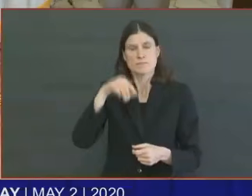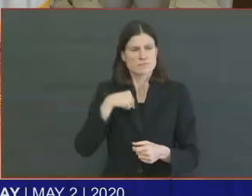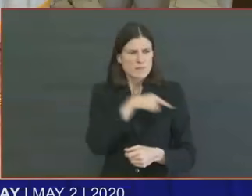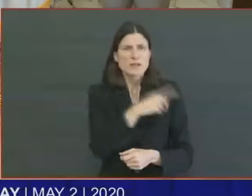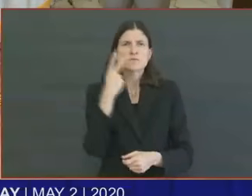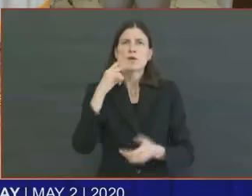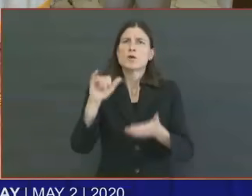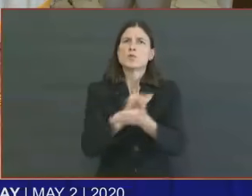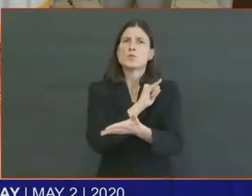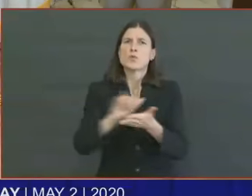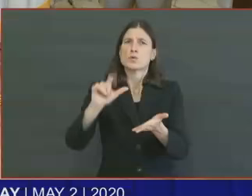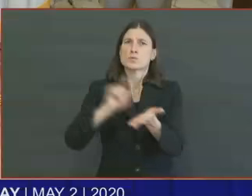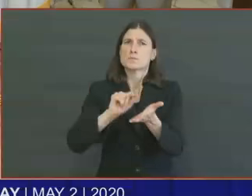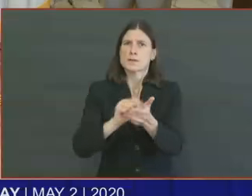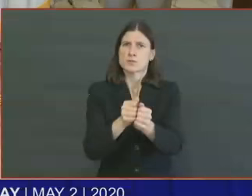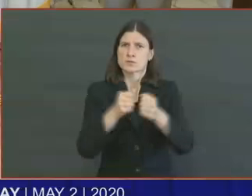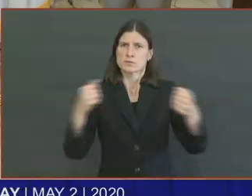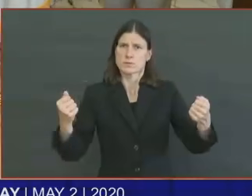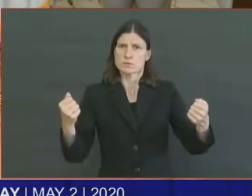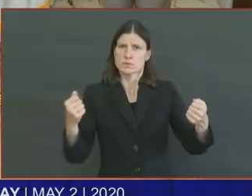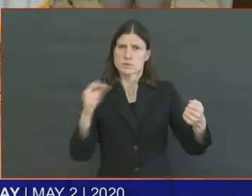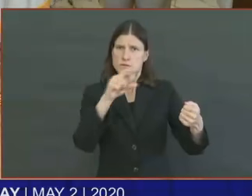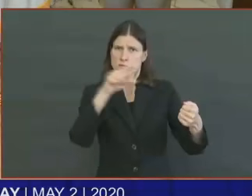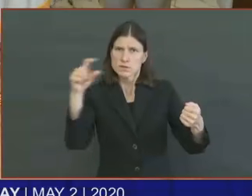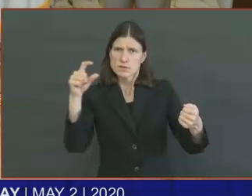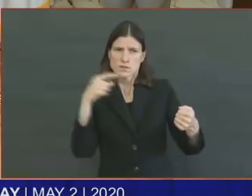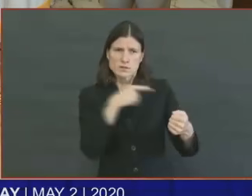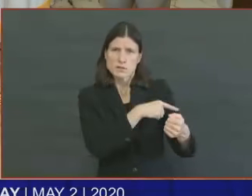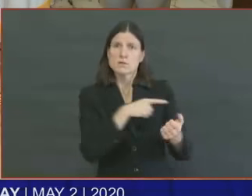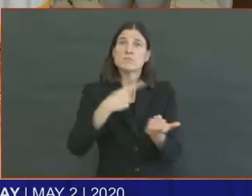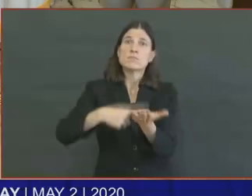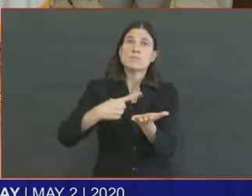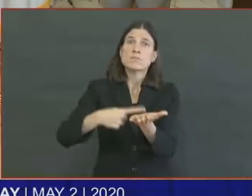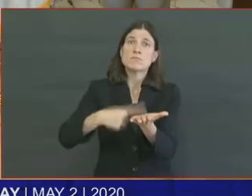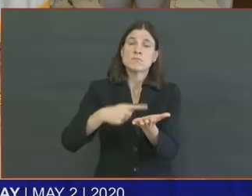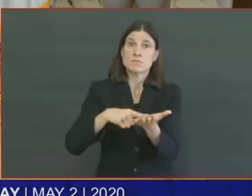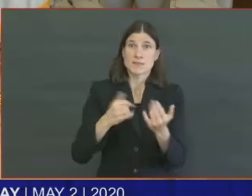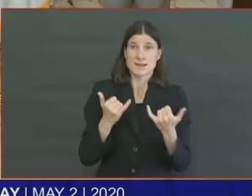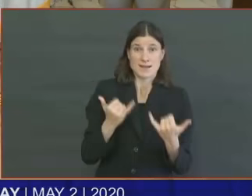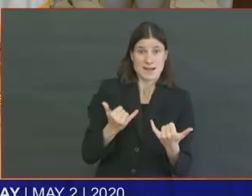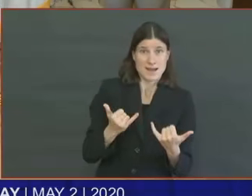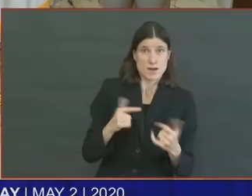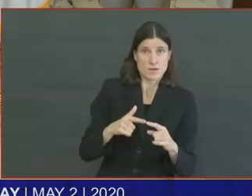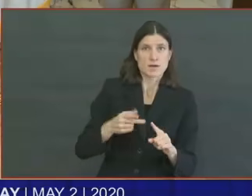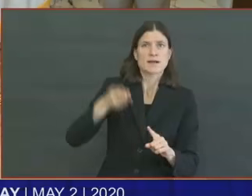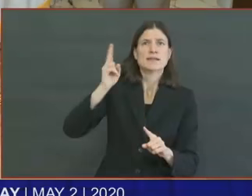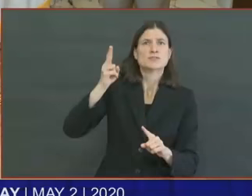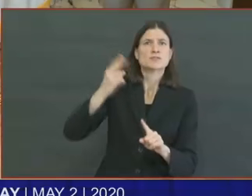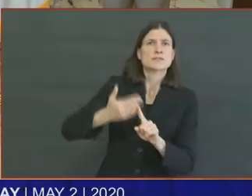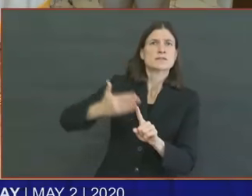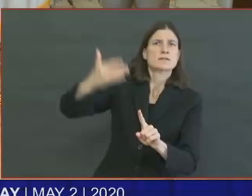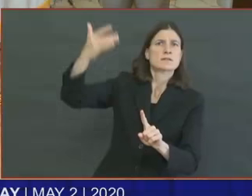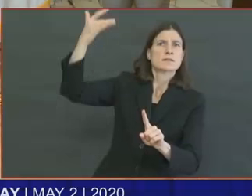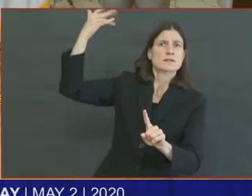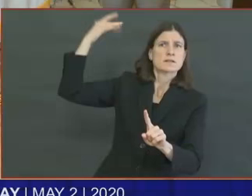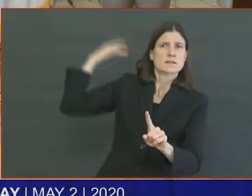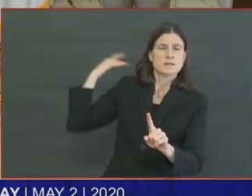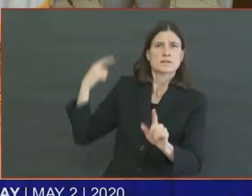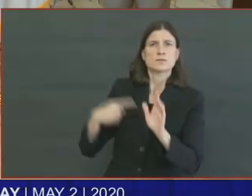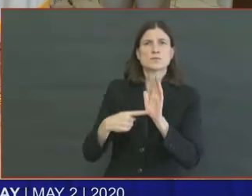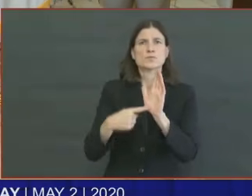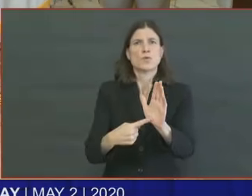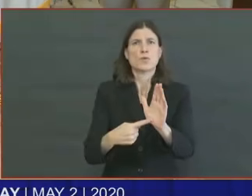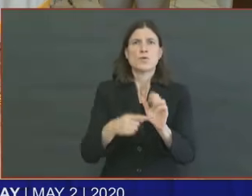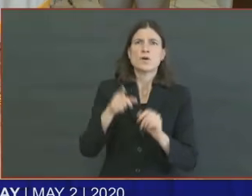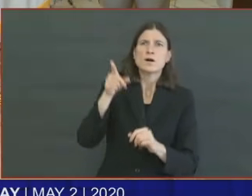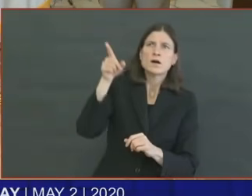to historical averages, finding excess deaths in some states. For example, Massachusetts 20%, New York